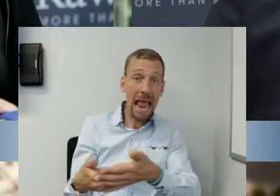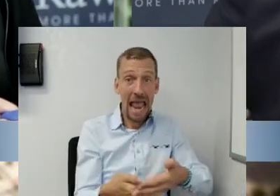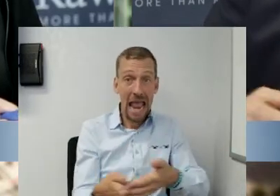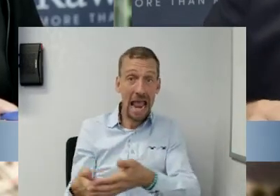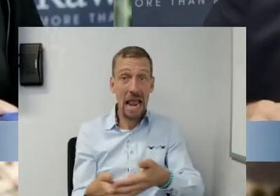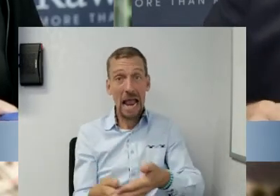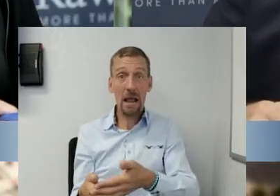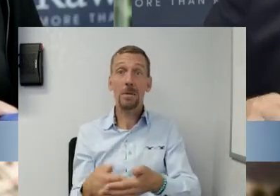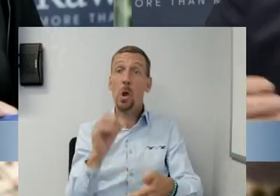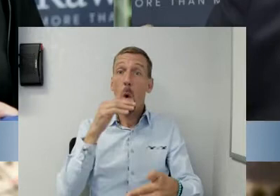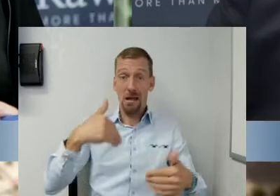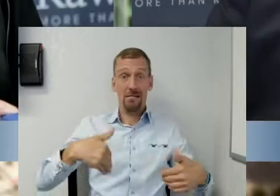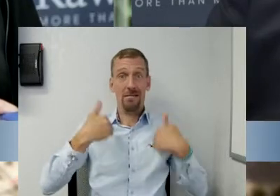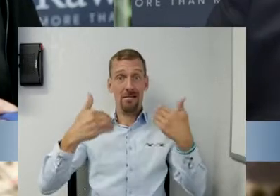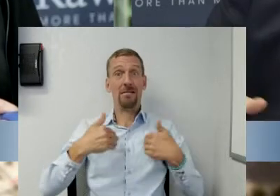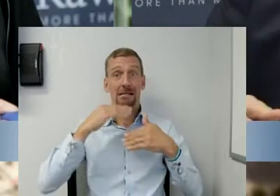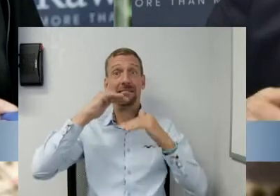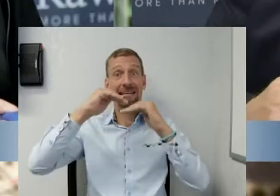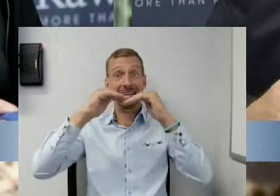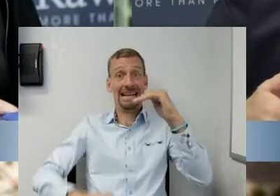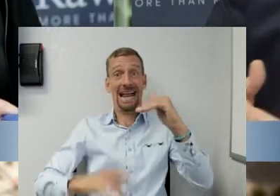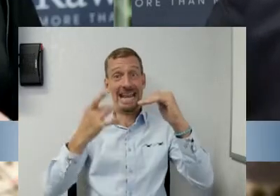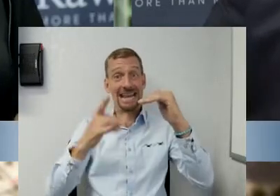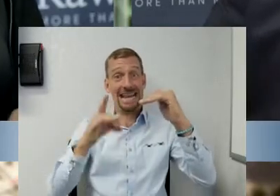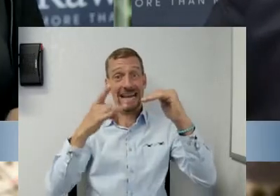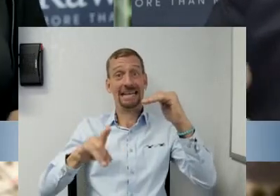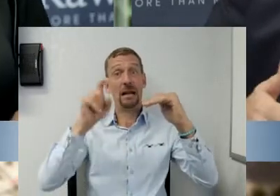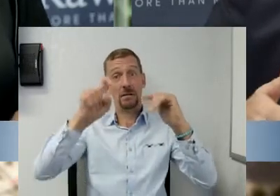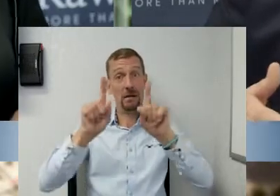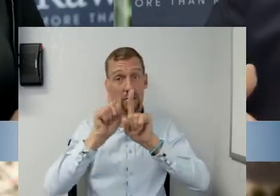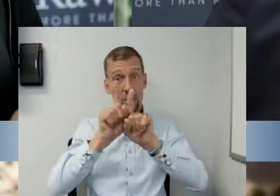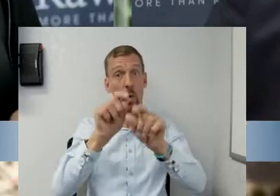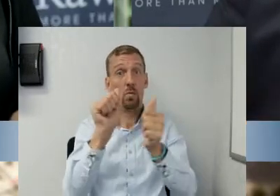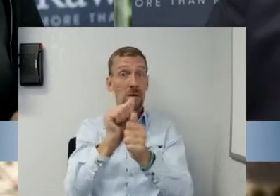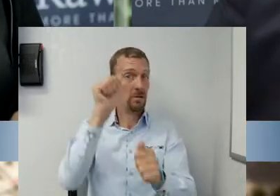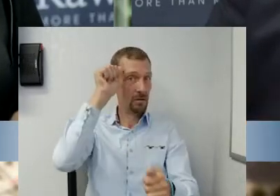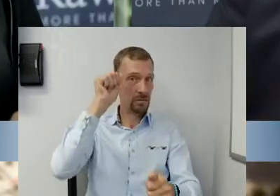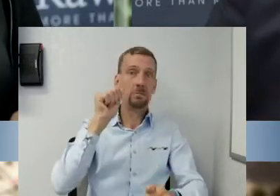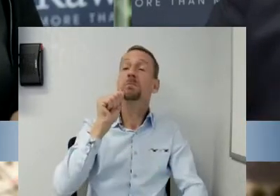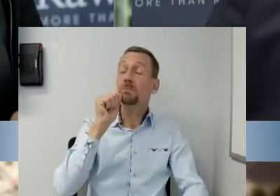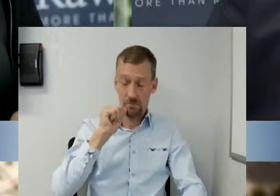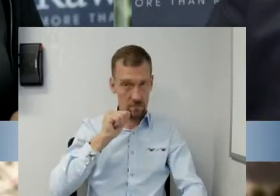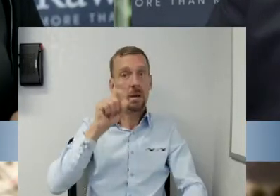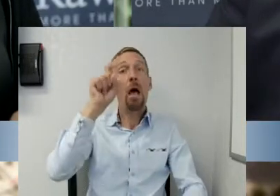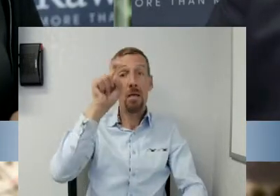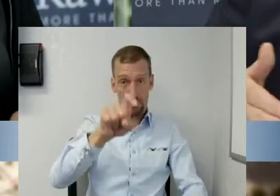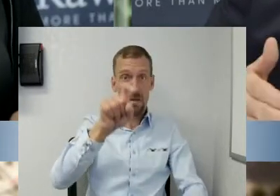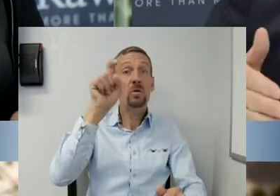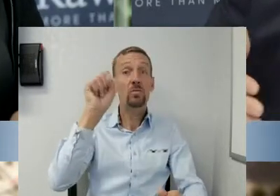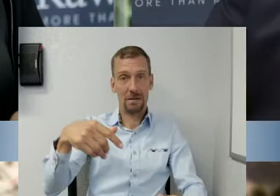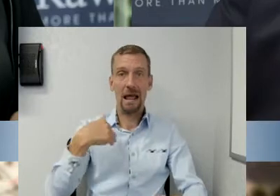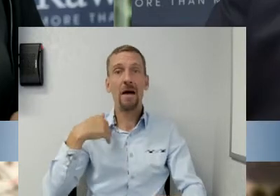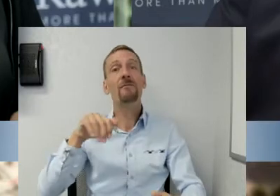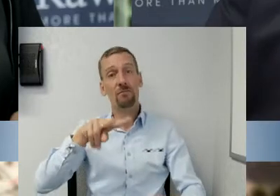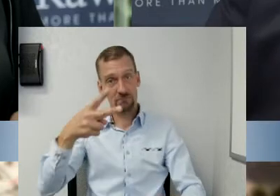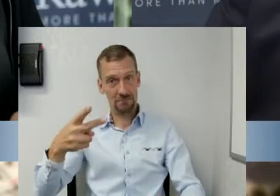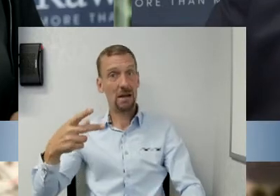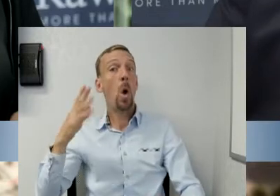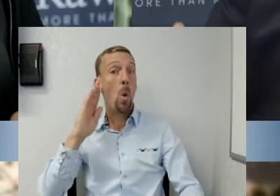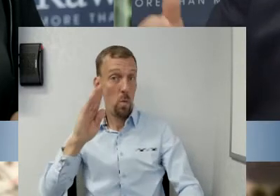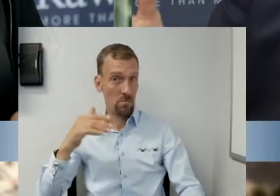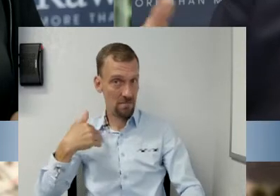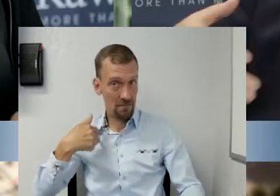minor that needs to be accompanied by an adult. All those exceptions continue to be in full force. But we